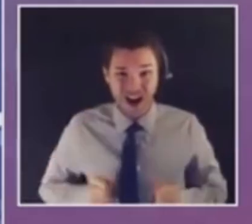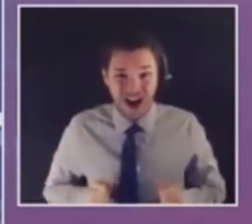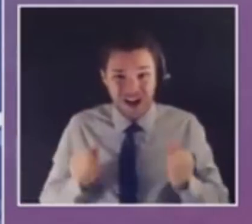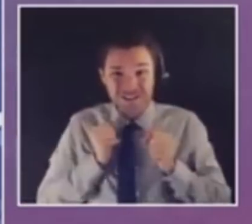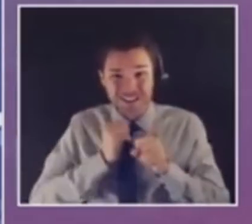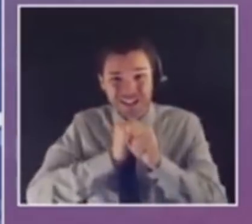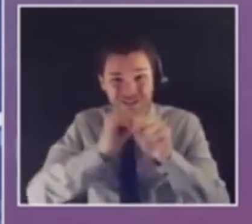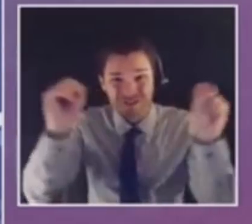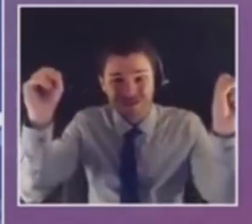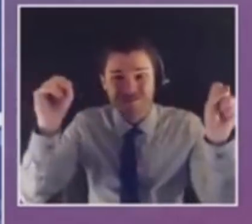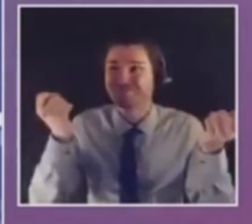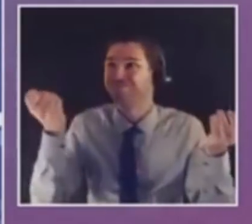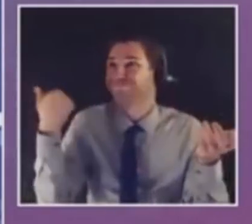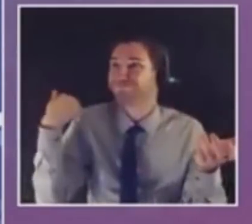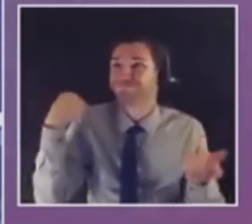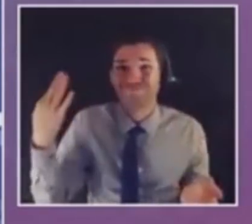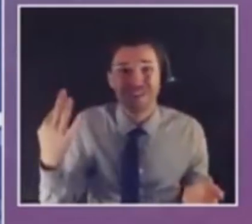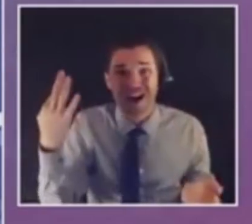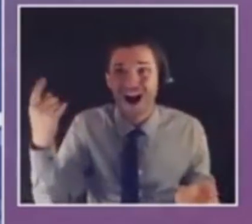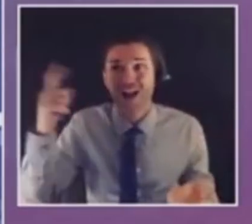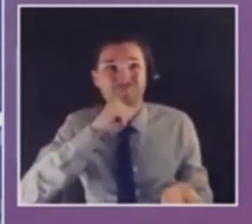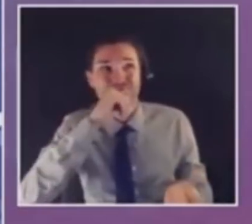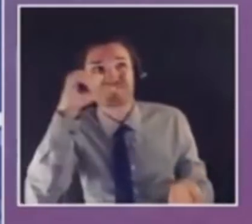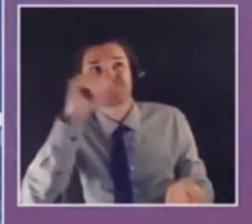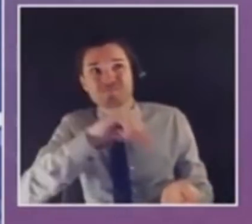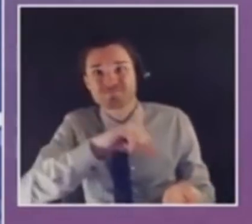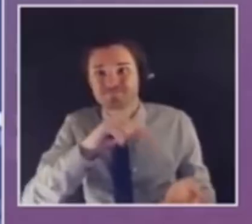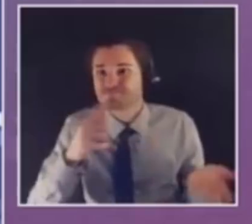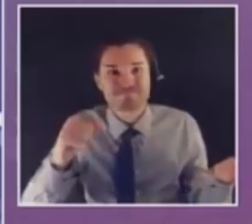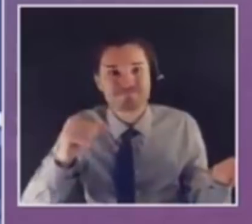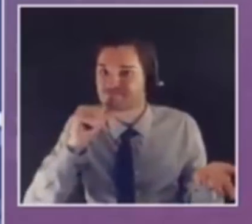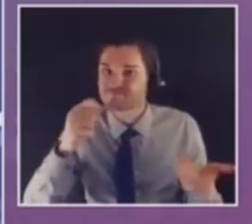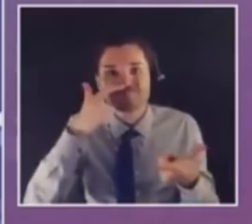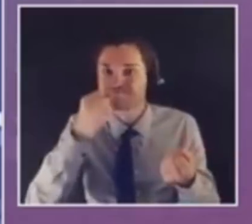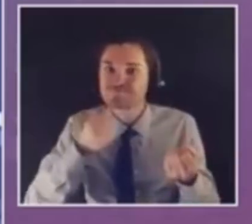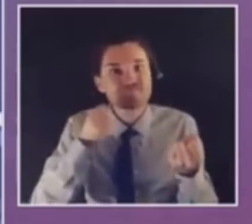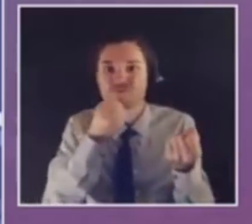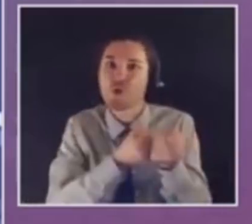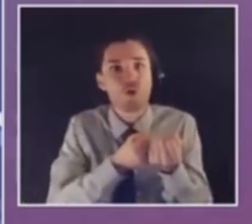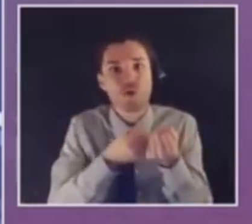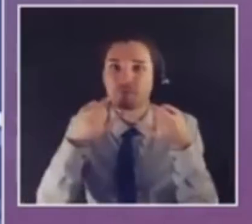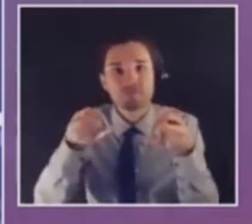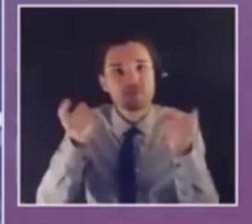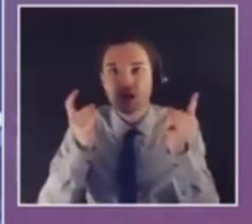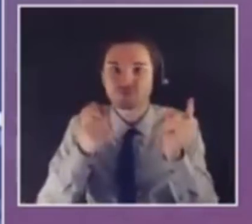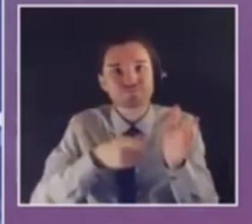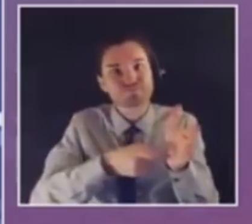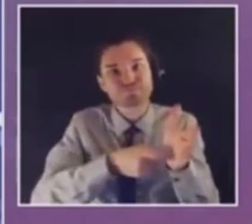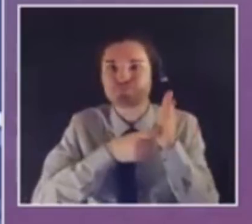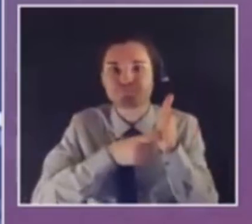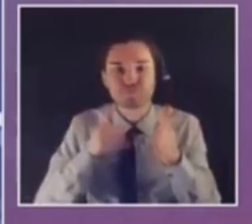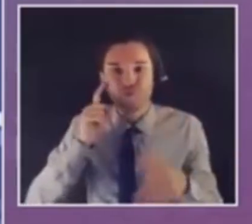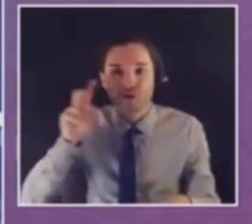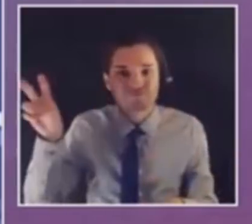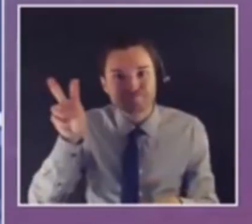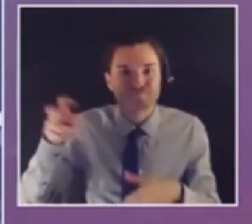public transportation on Friday. SEIU came along and said, we need to be protected. And they said